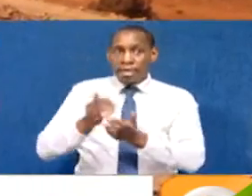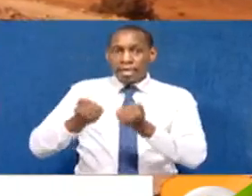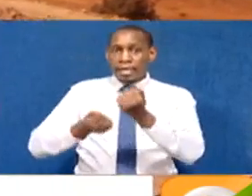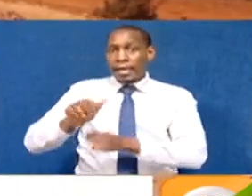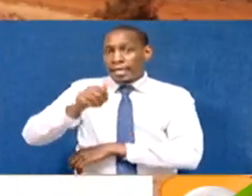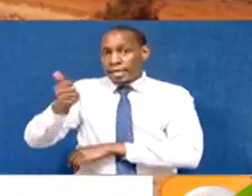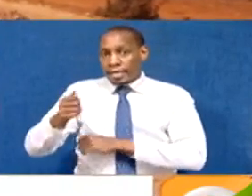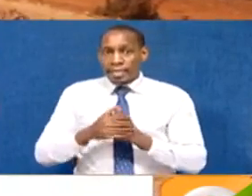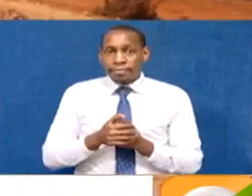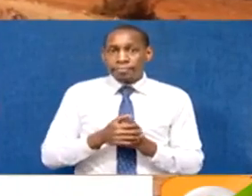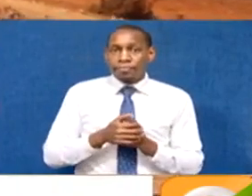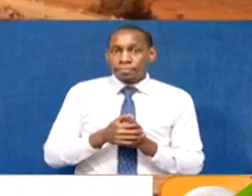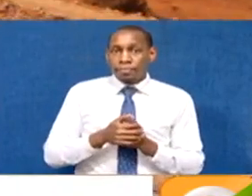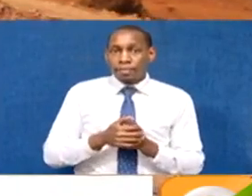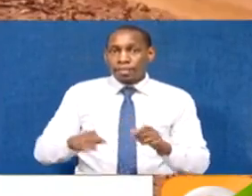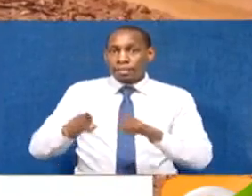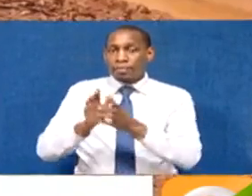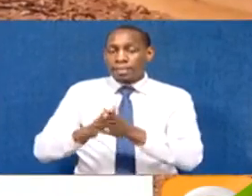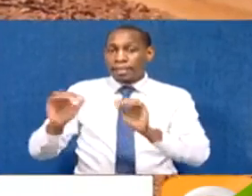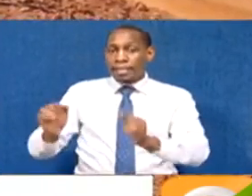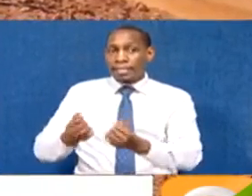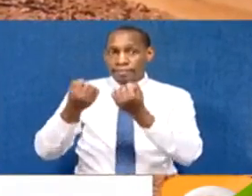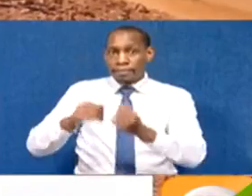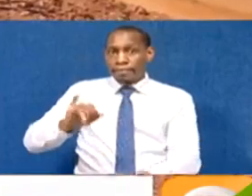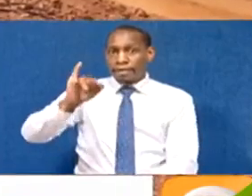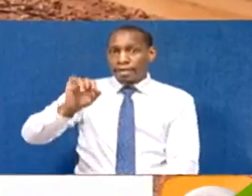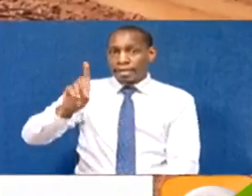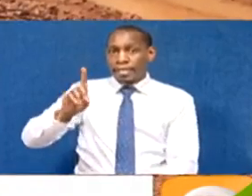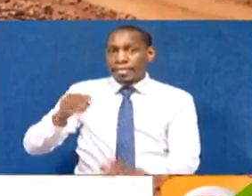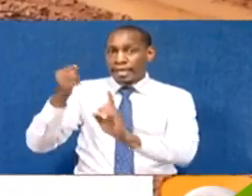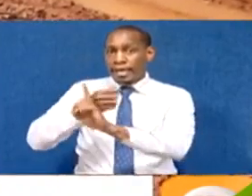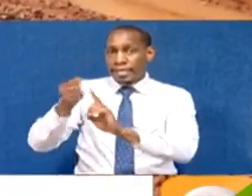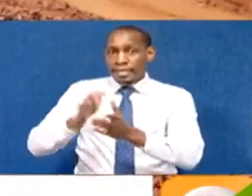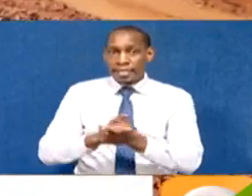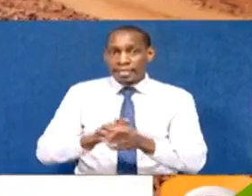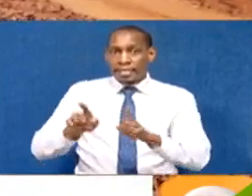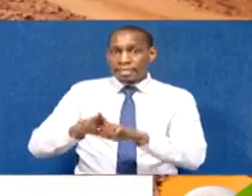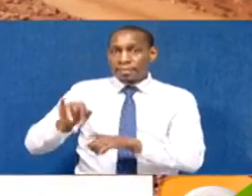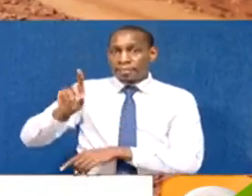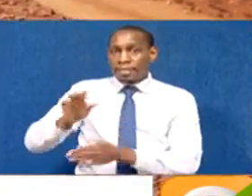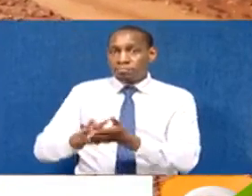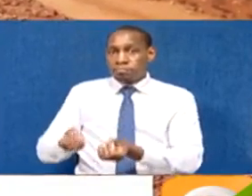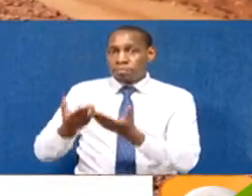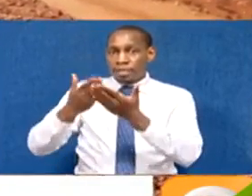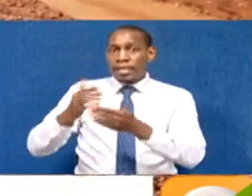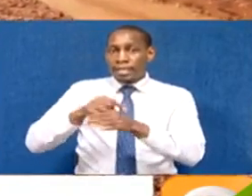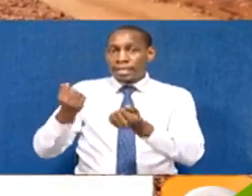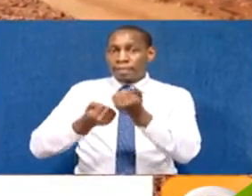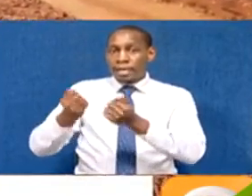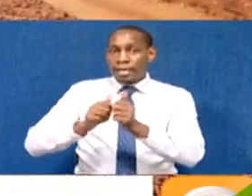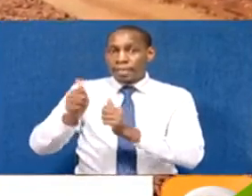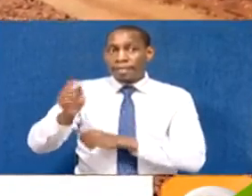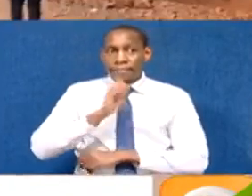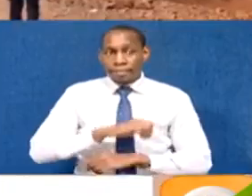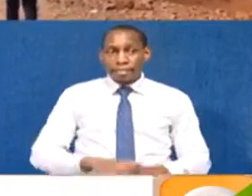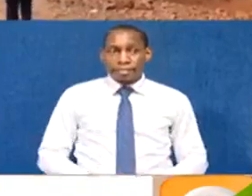vehicle in Gerile area of Wajir narrowly escaping an IED attack, with the device exploding shortly after the